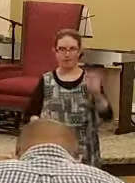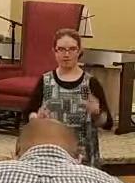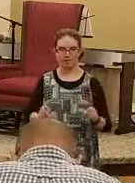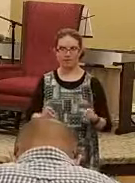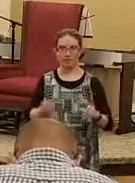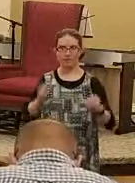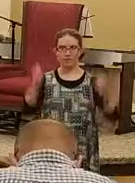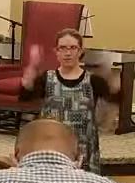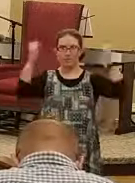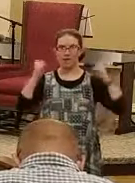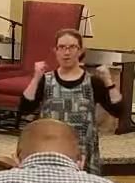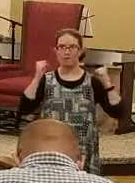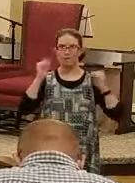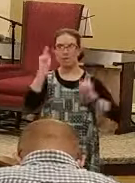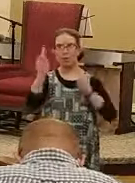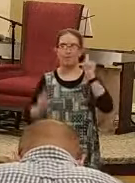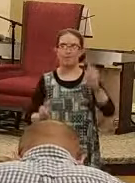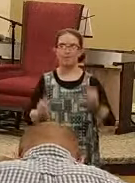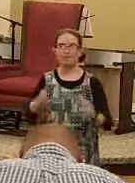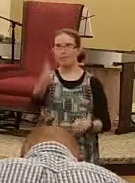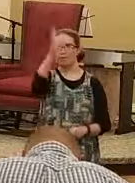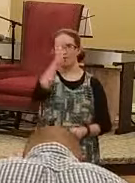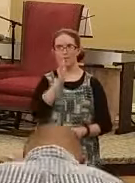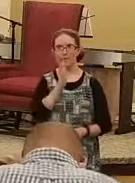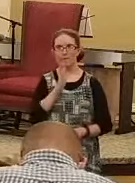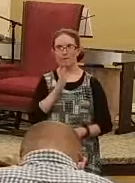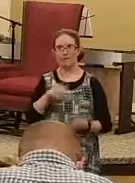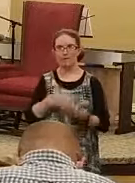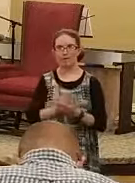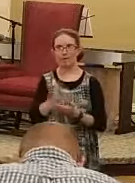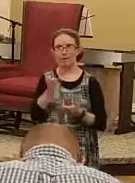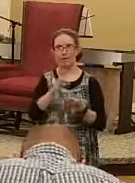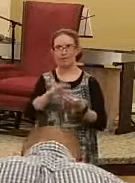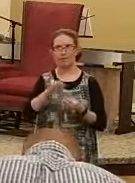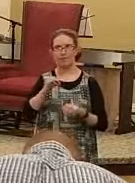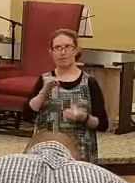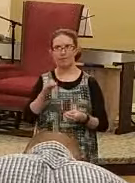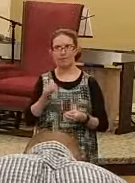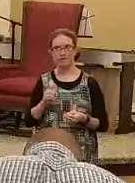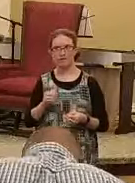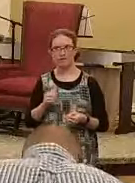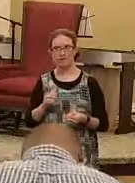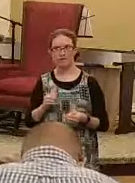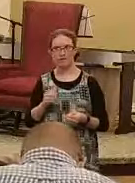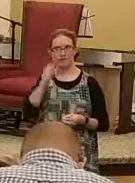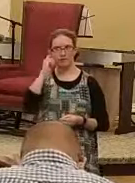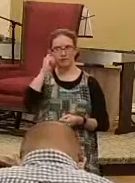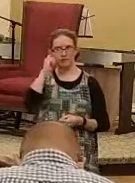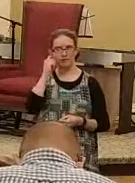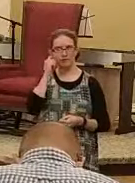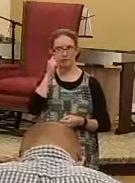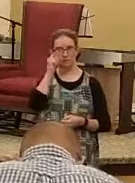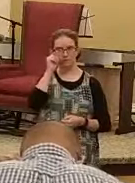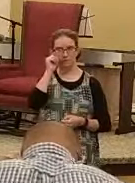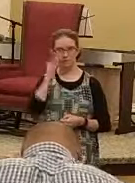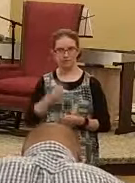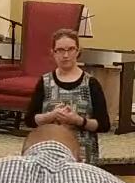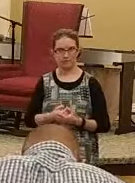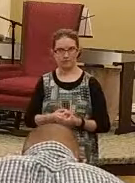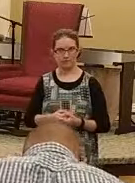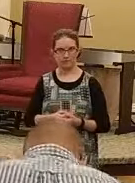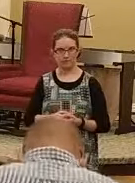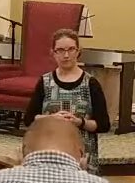us powerful men of God and women of God. Let the Holy Ghost lead us and guide us and direct us, God. Lord, use us